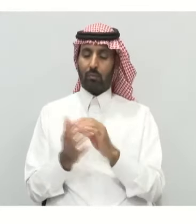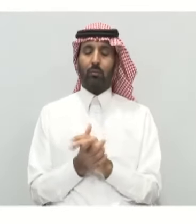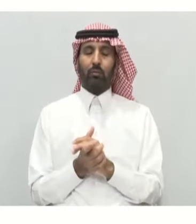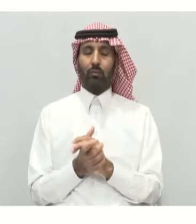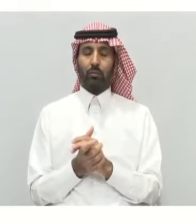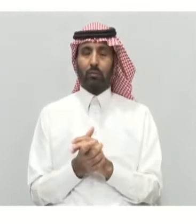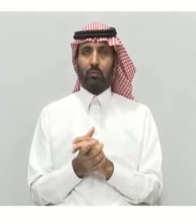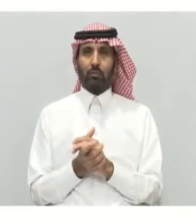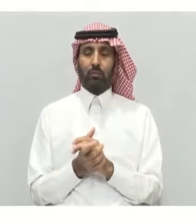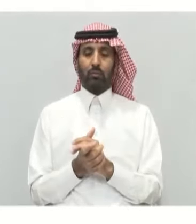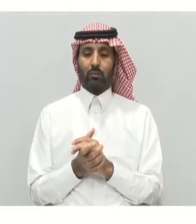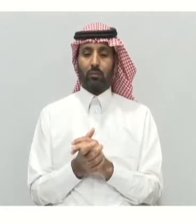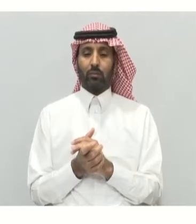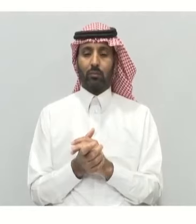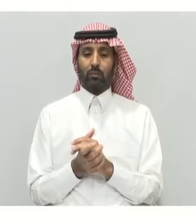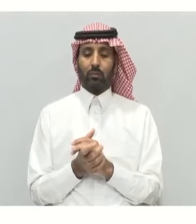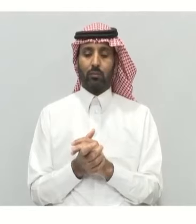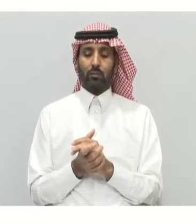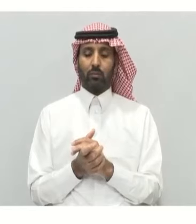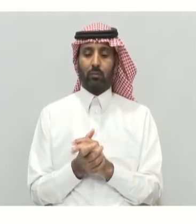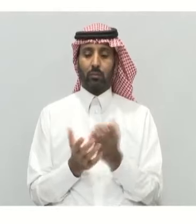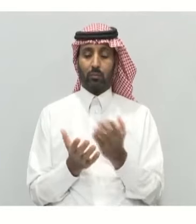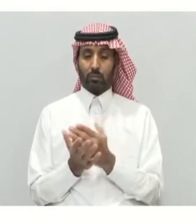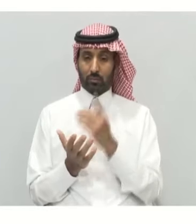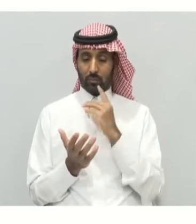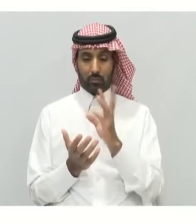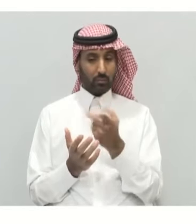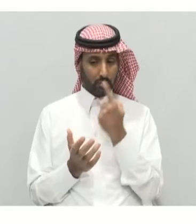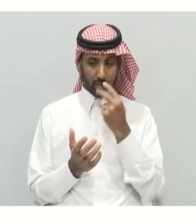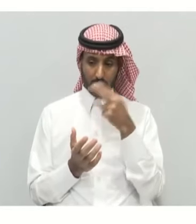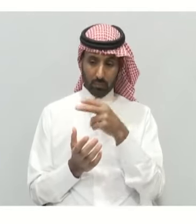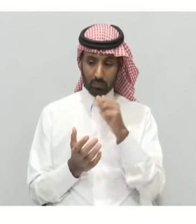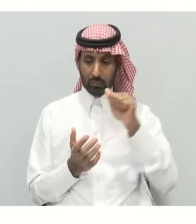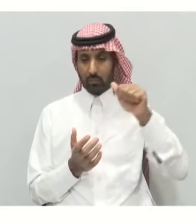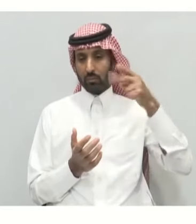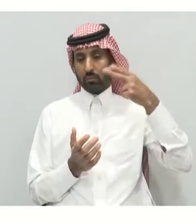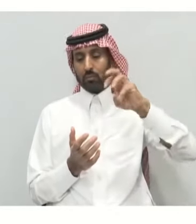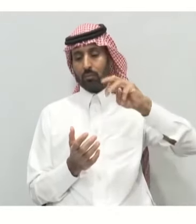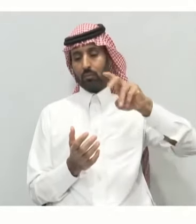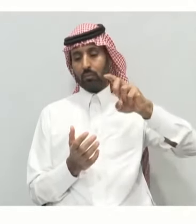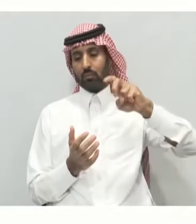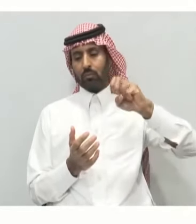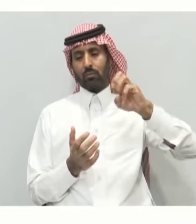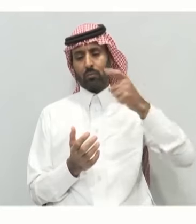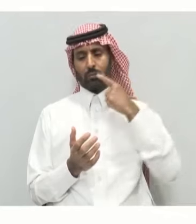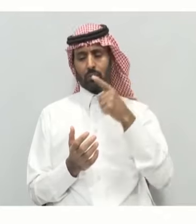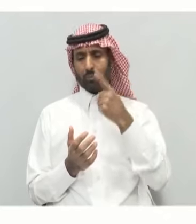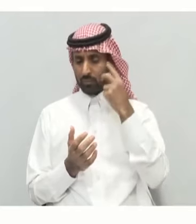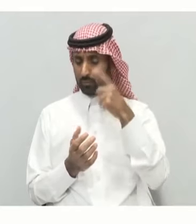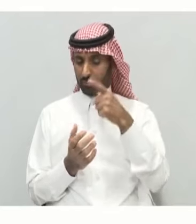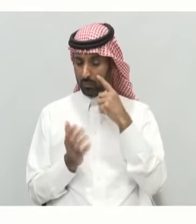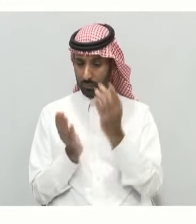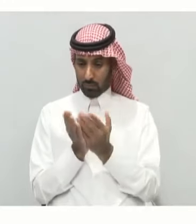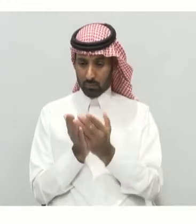having a look, we can complete it with what Ahmed wants to add. I have